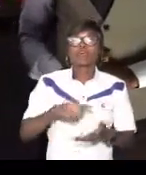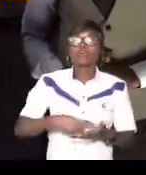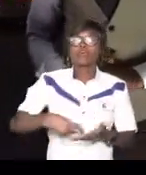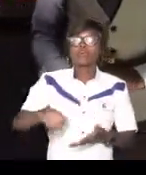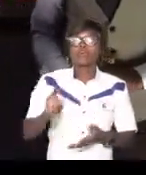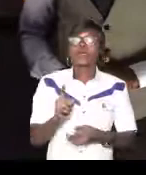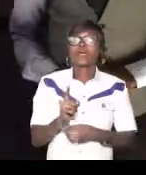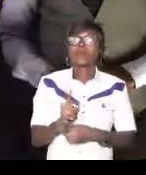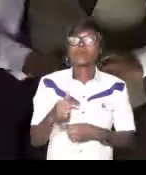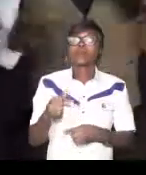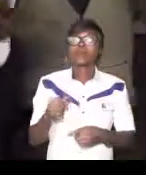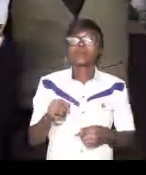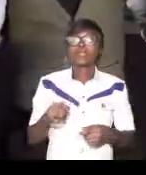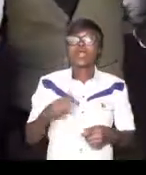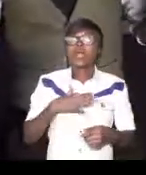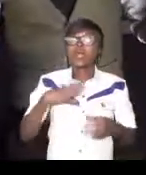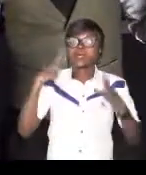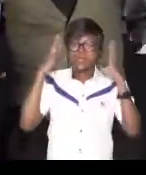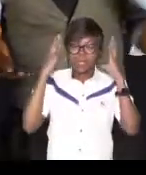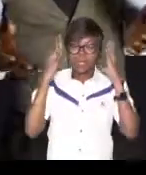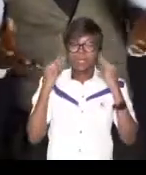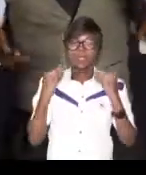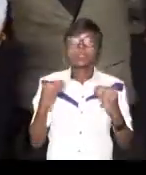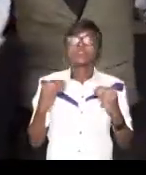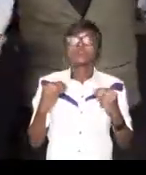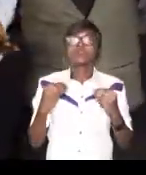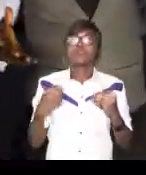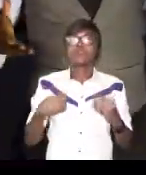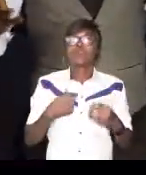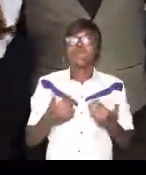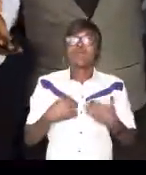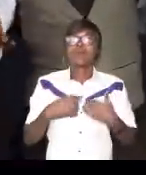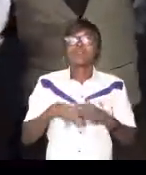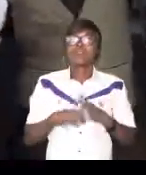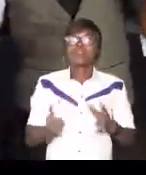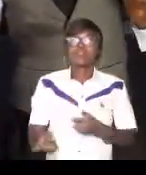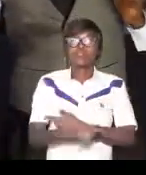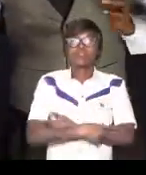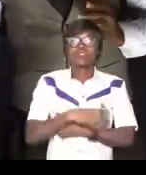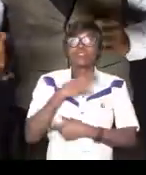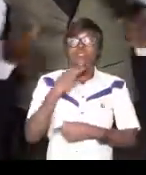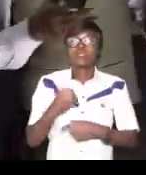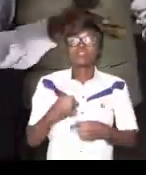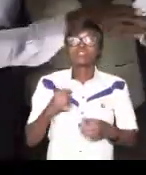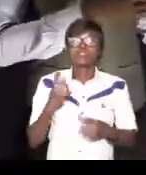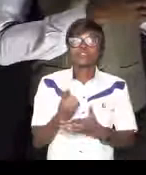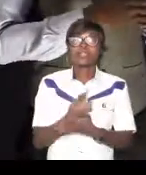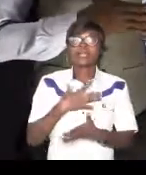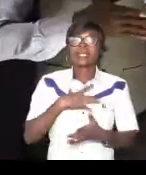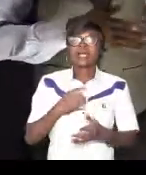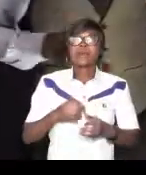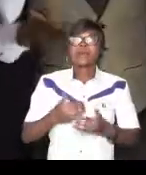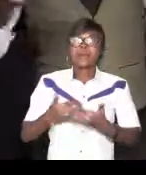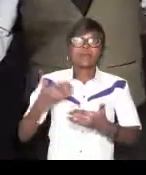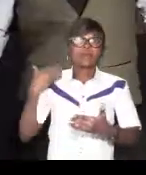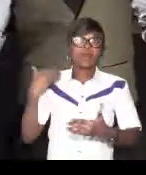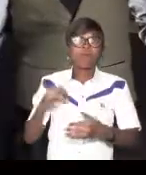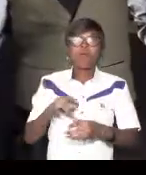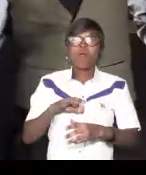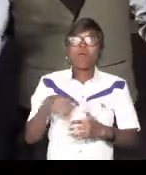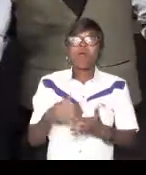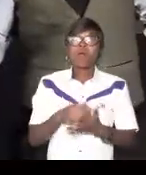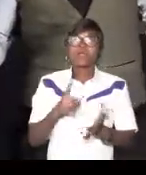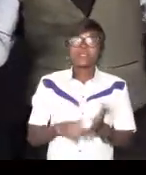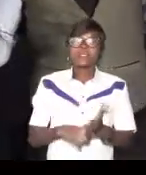appraise you accordingly. exciting and wonderful experience we had in today's lesson, just like before. All